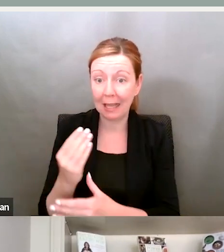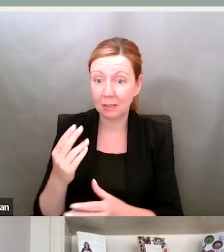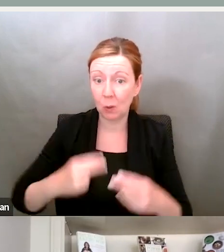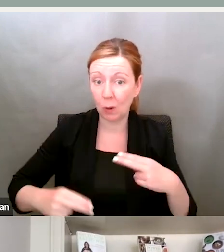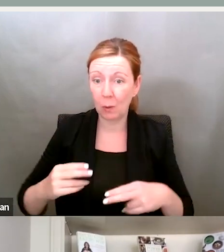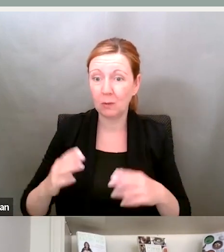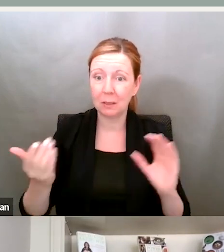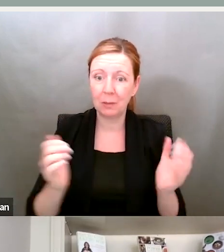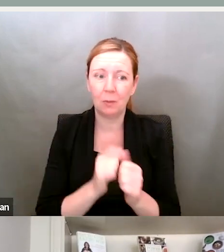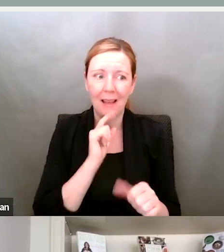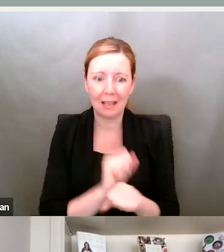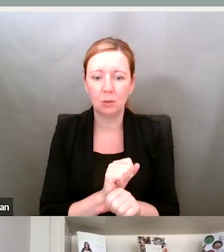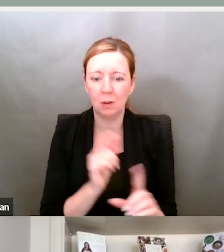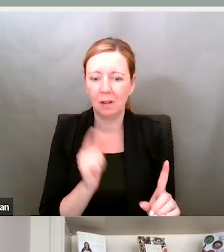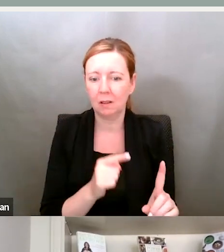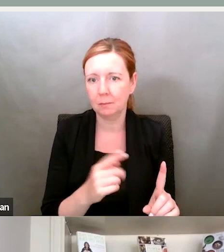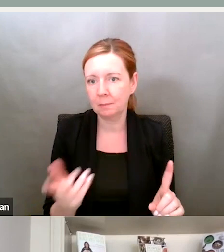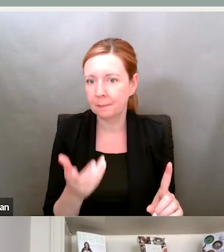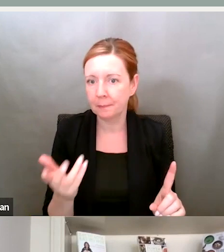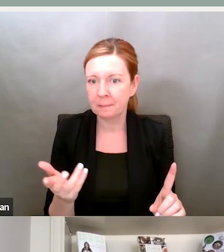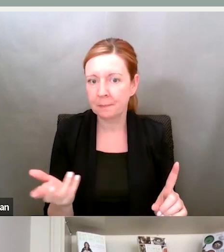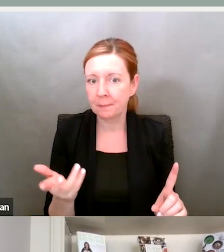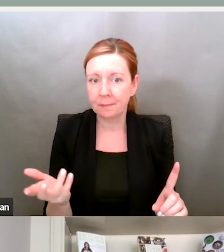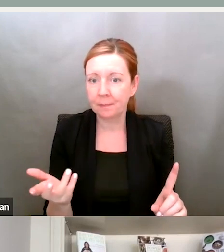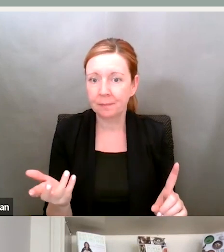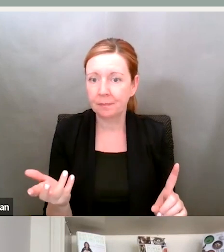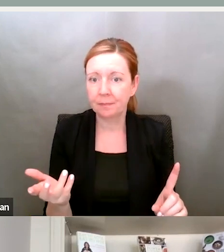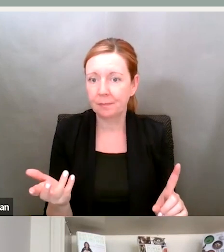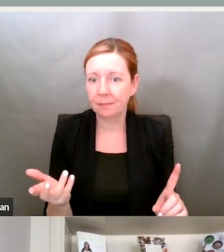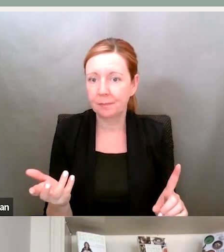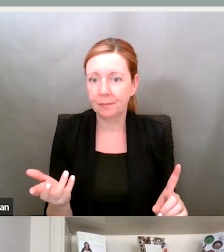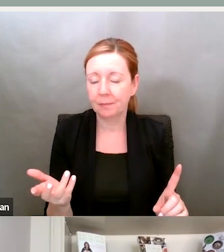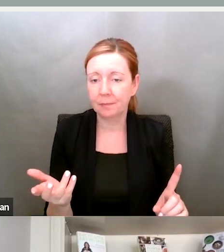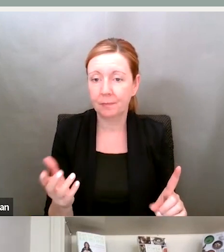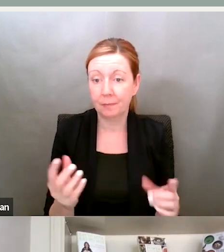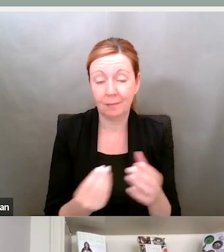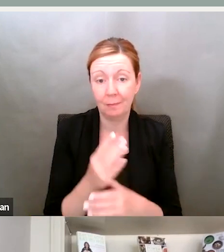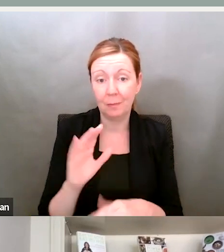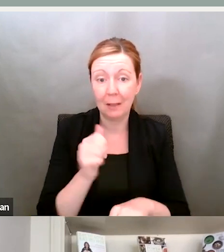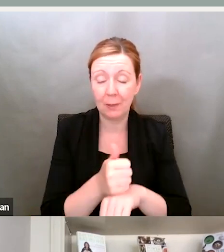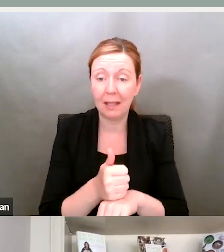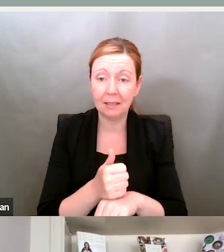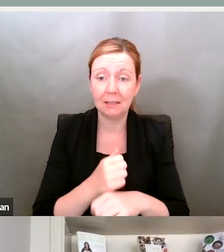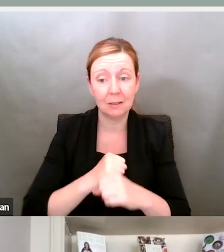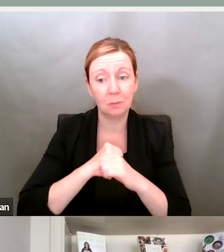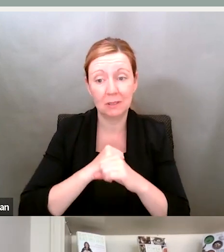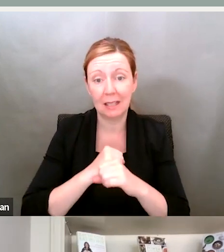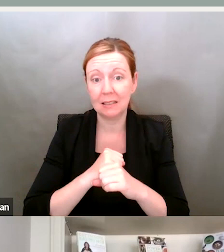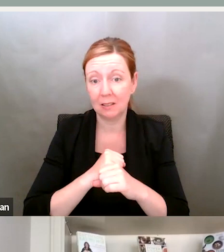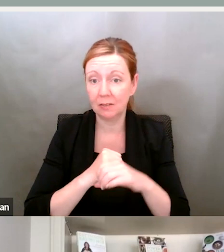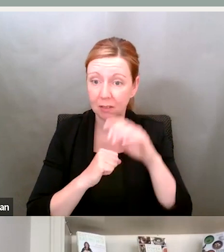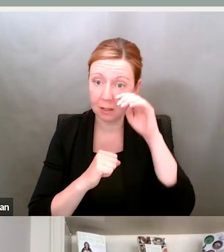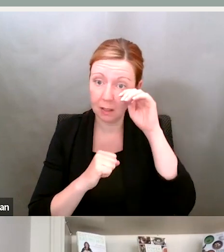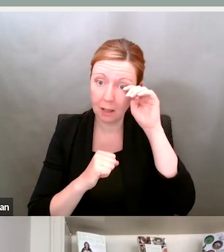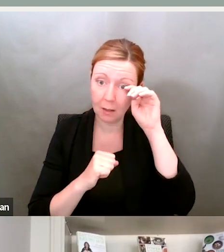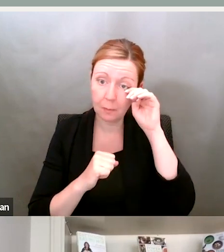the actual. I would say that I would definitely go for the plant-based and their protective value. And there's an